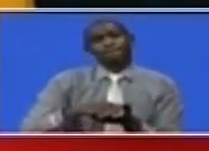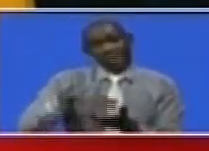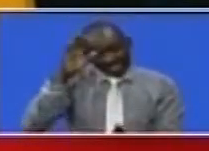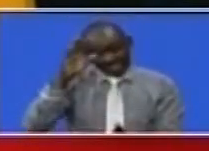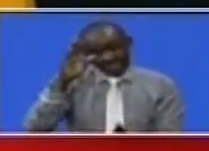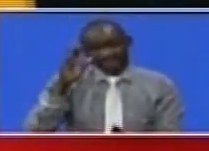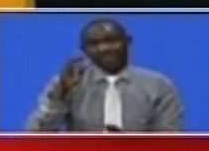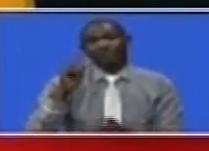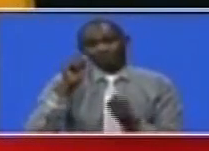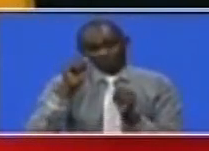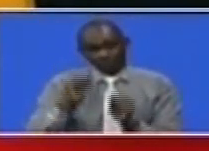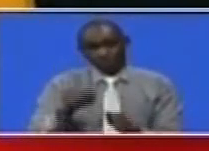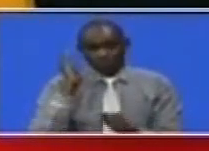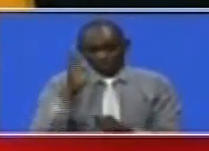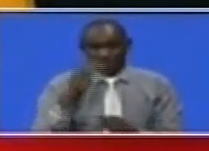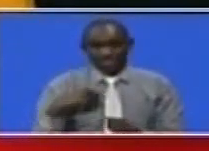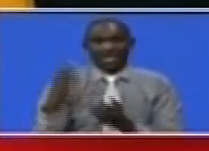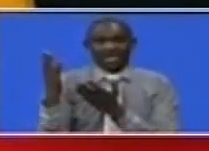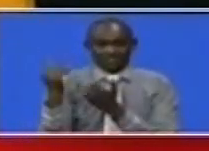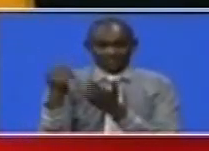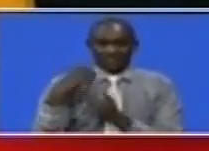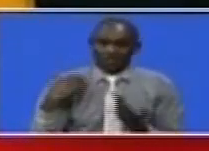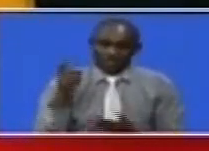much will be demanded.